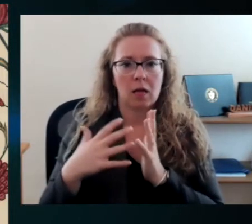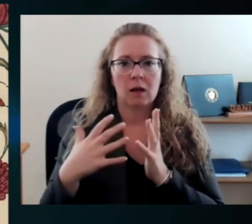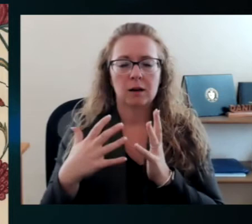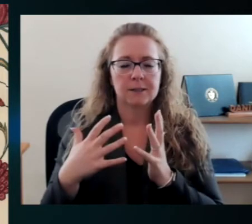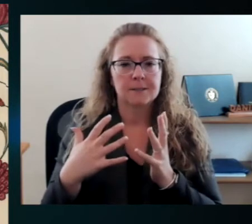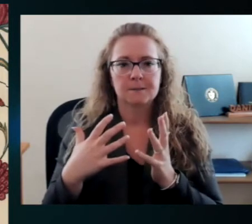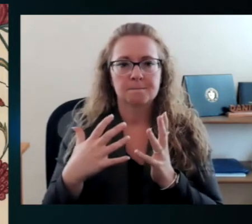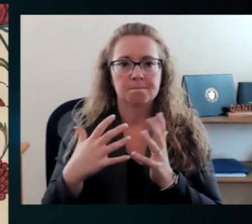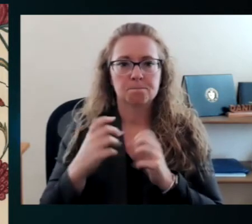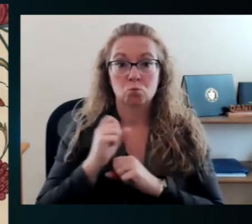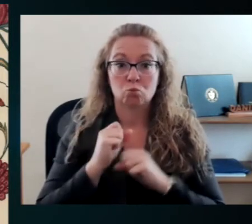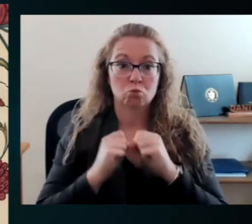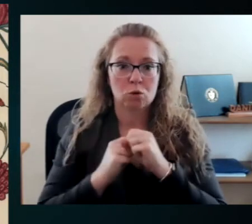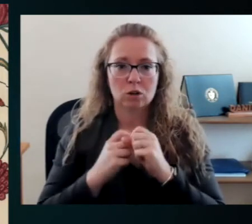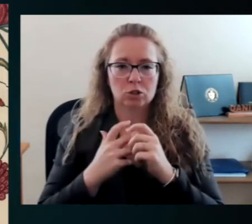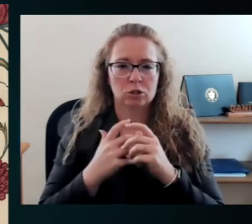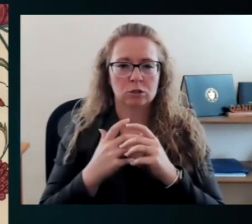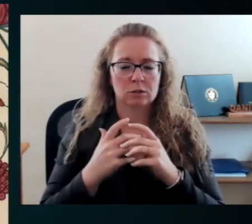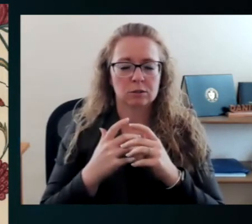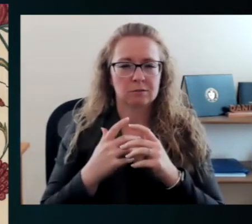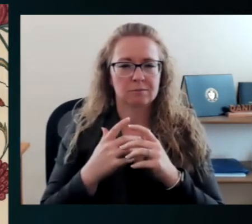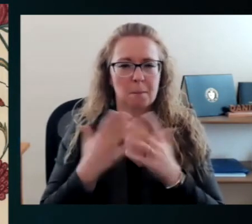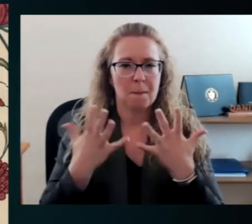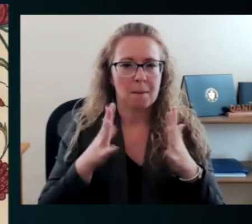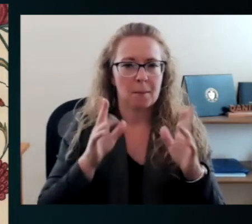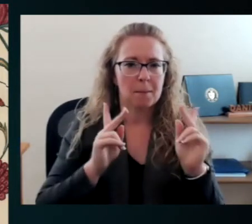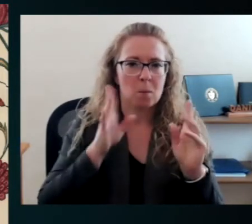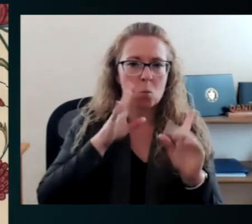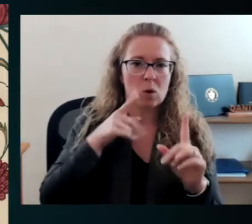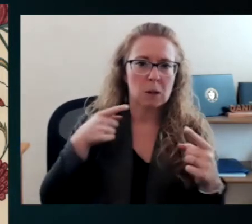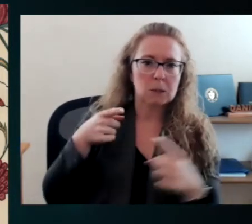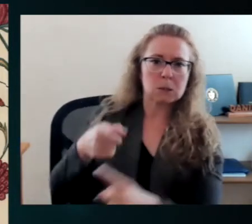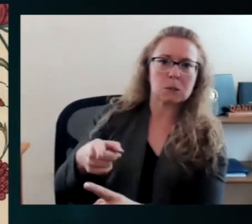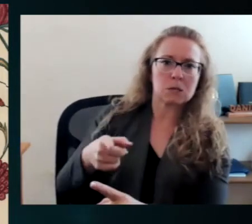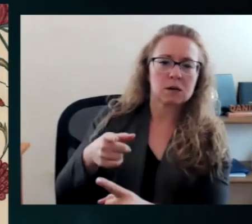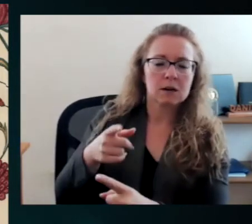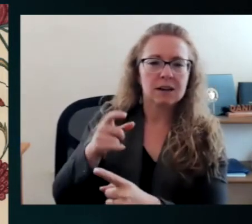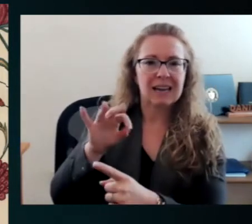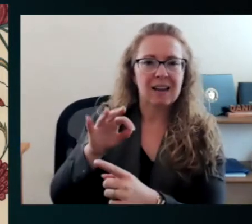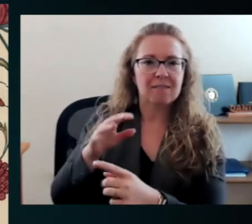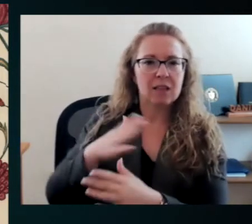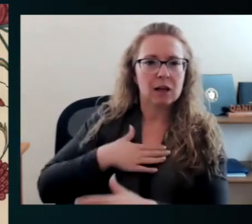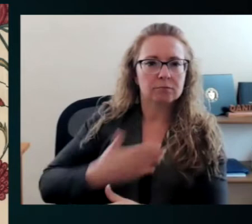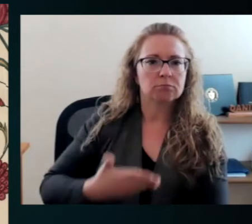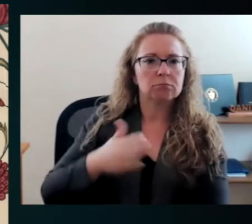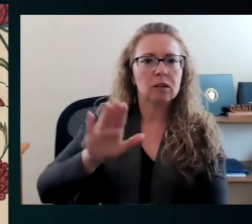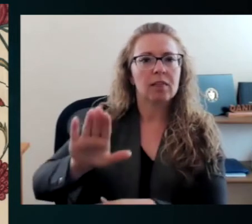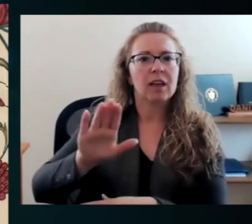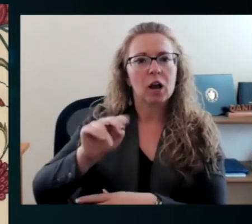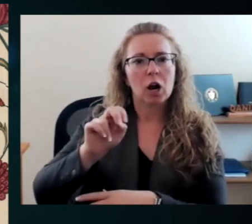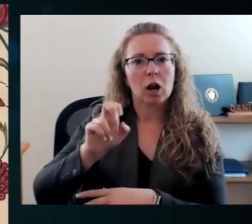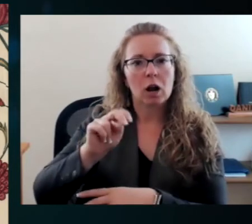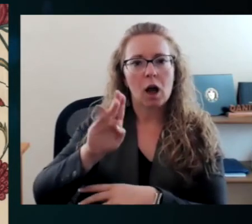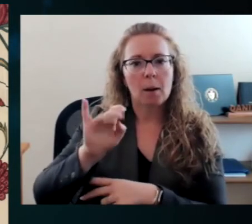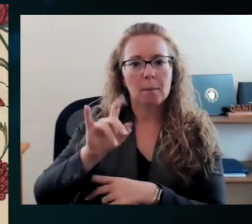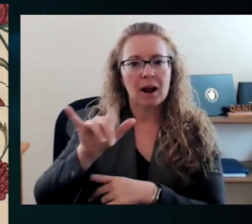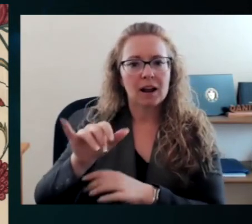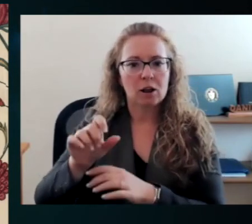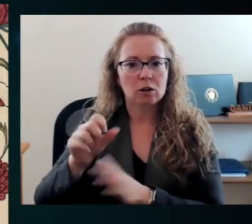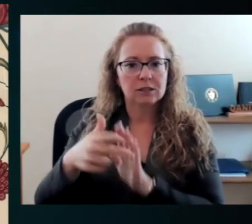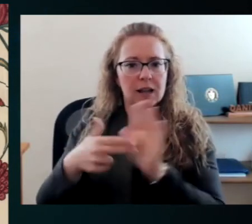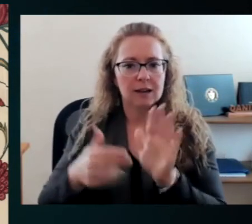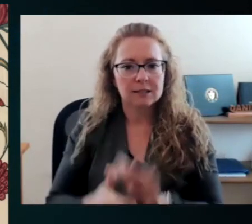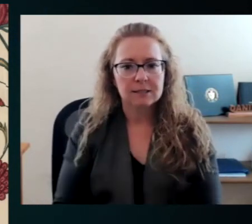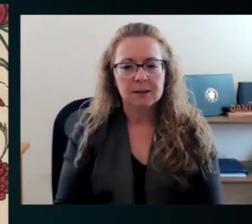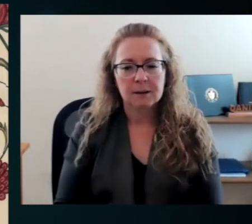structures or institutions that may target them in some way. So, yeah, I wonder, but I guess I wonder about